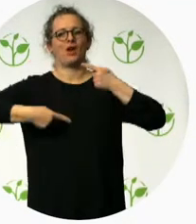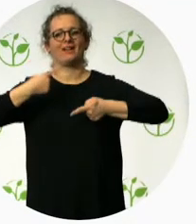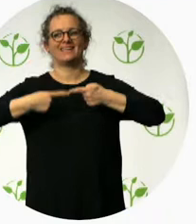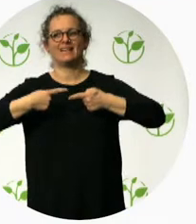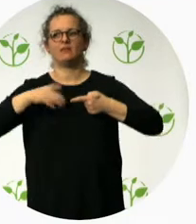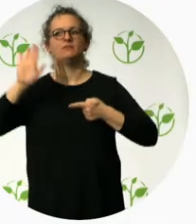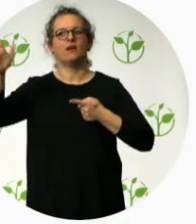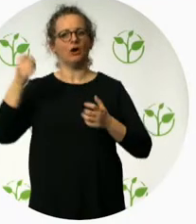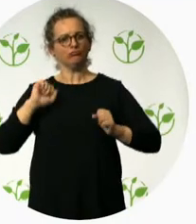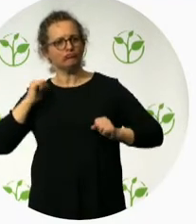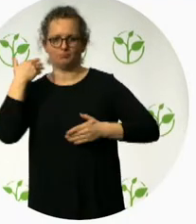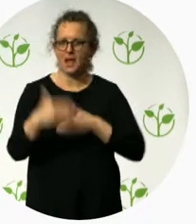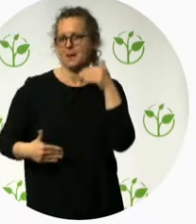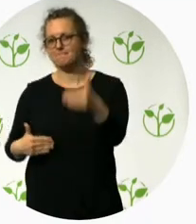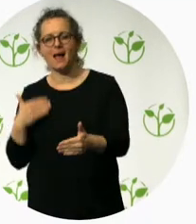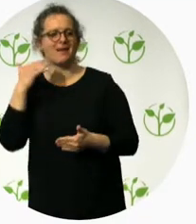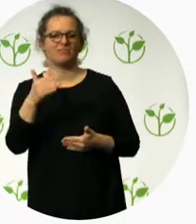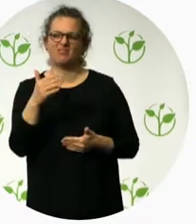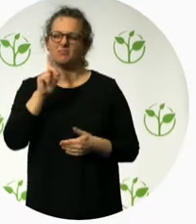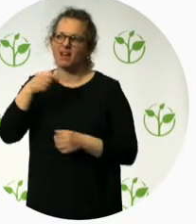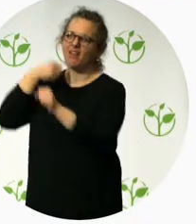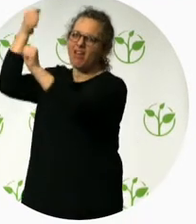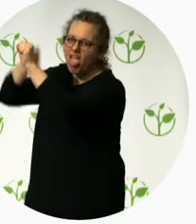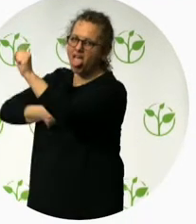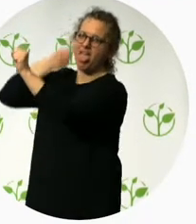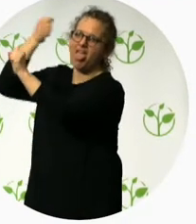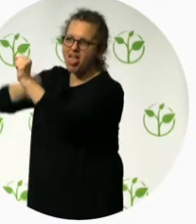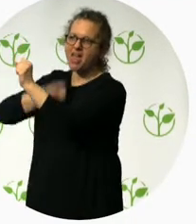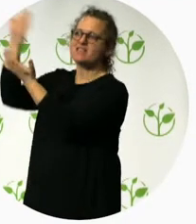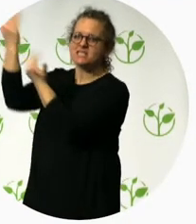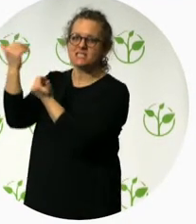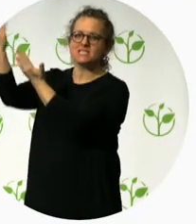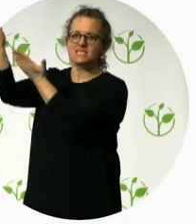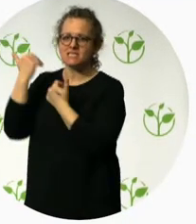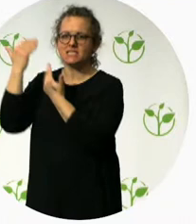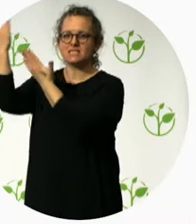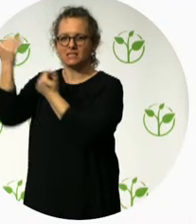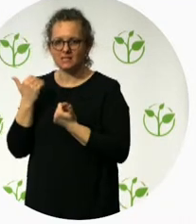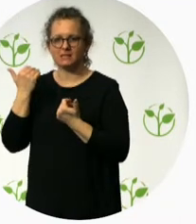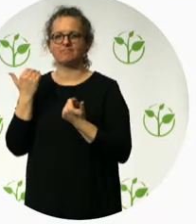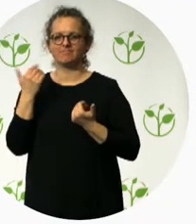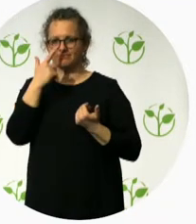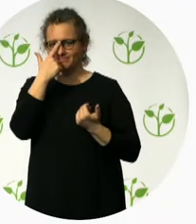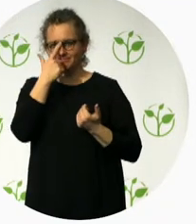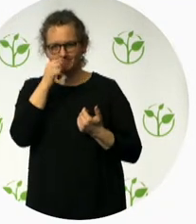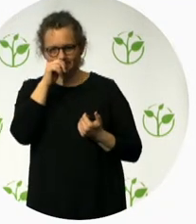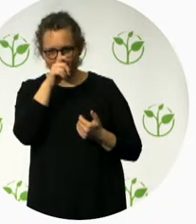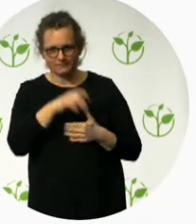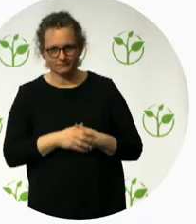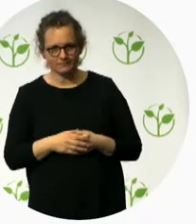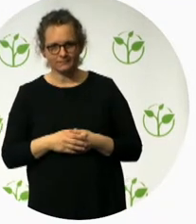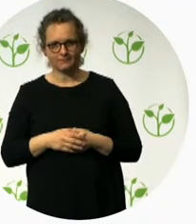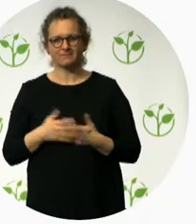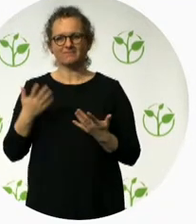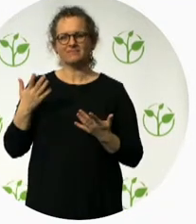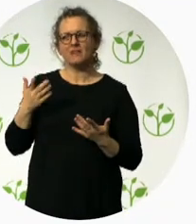the public officials, sensitization of public officials have benefited. And challenges are we